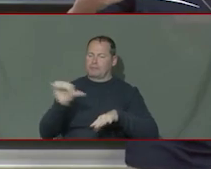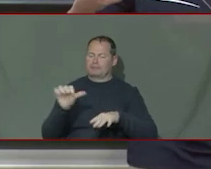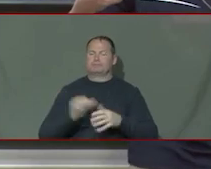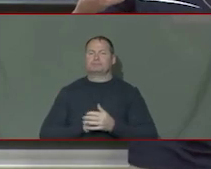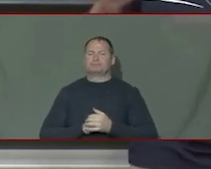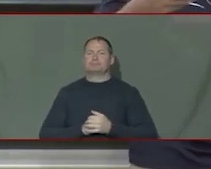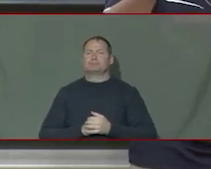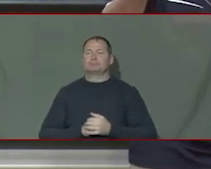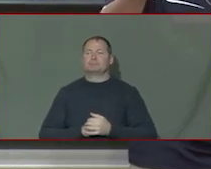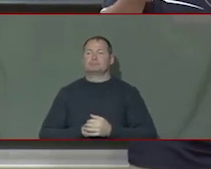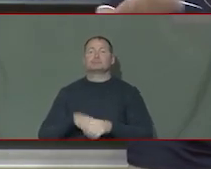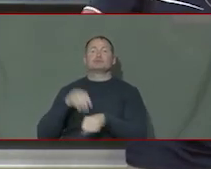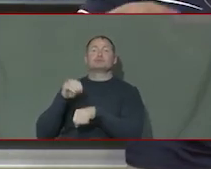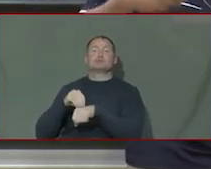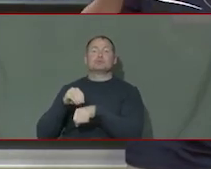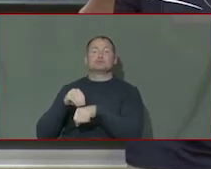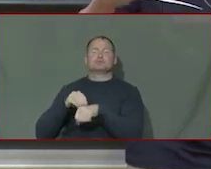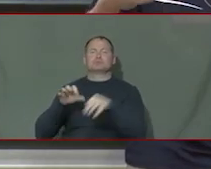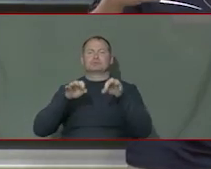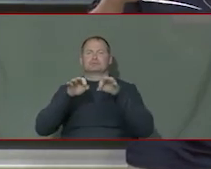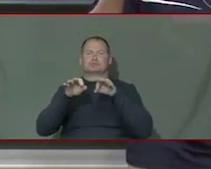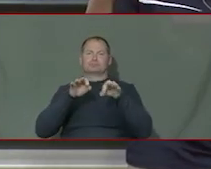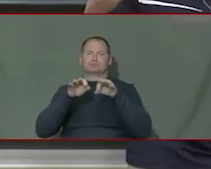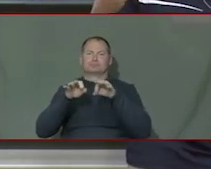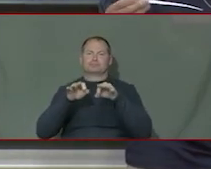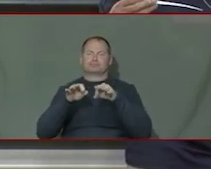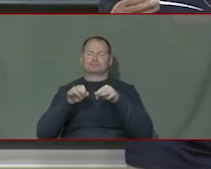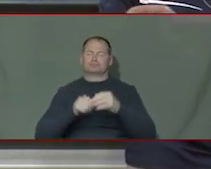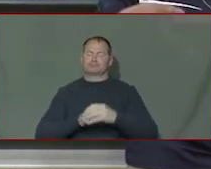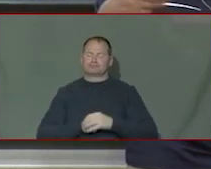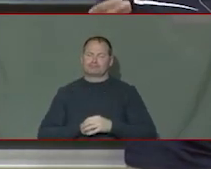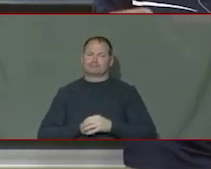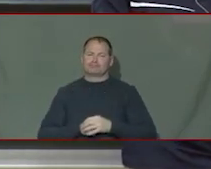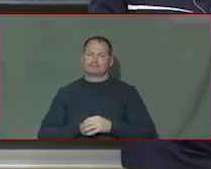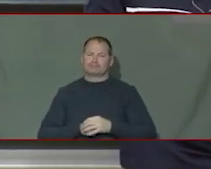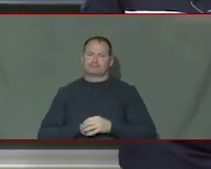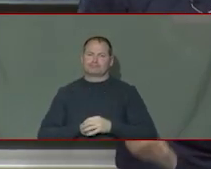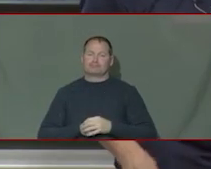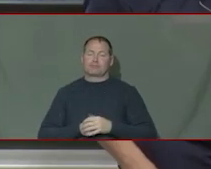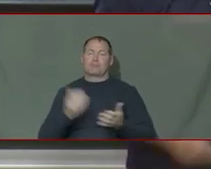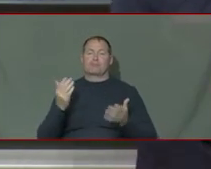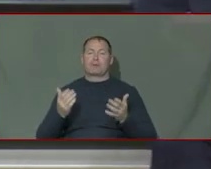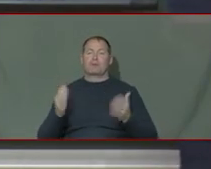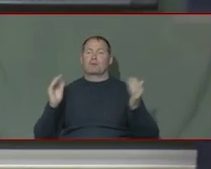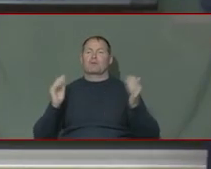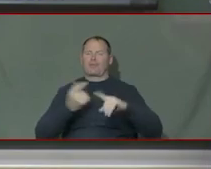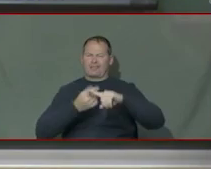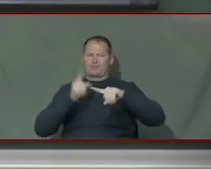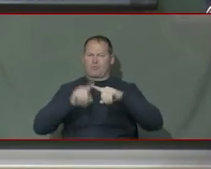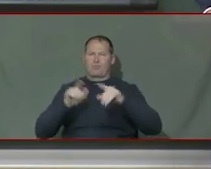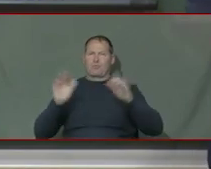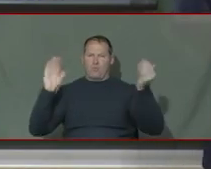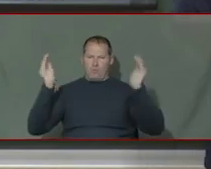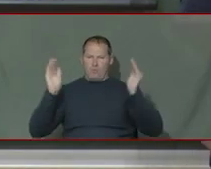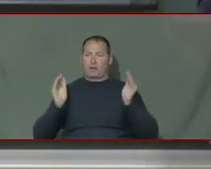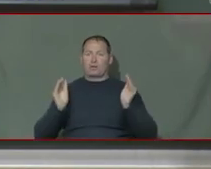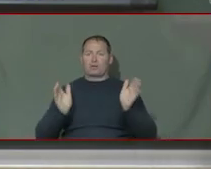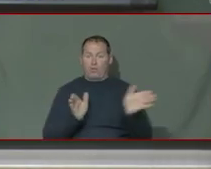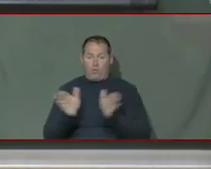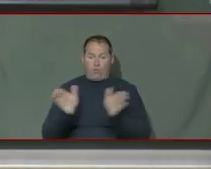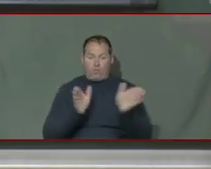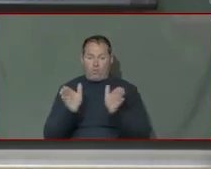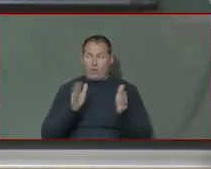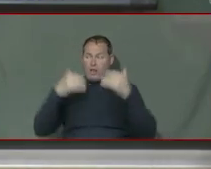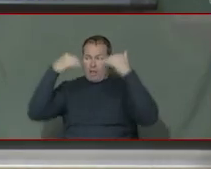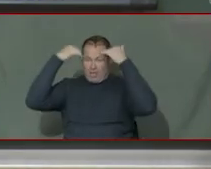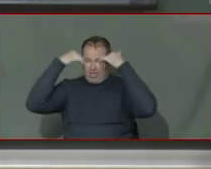this problem now for you of playing in the heat in January, playing soccer or netball. Then you lost a lot of salts through sweat. So what